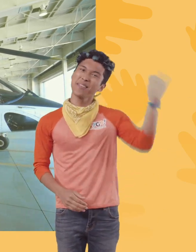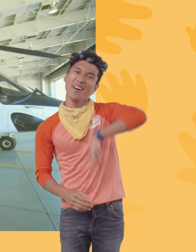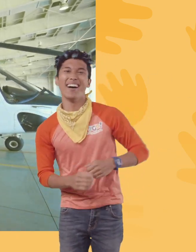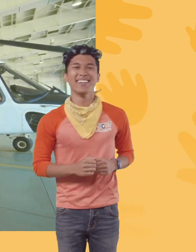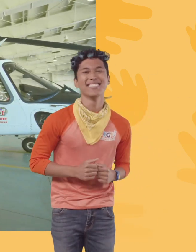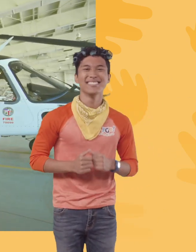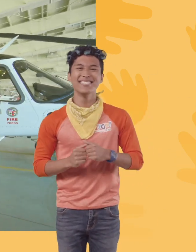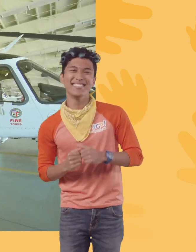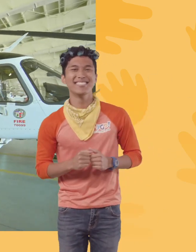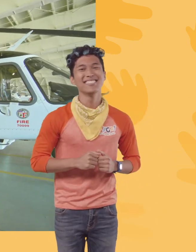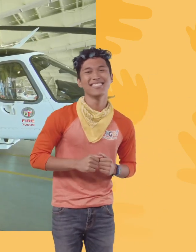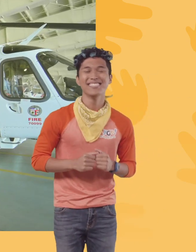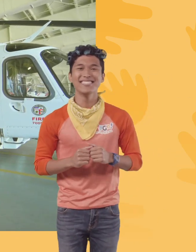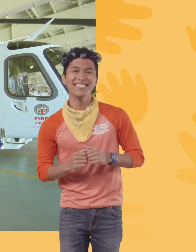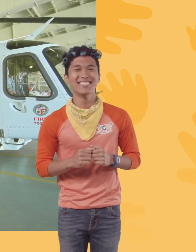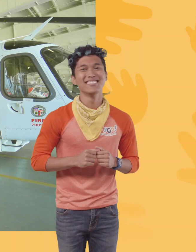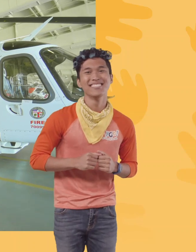go!